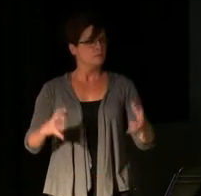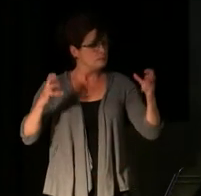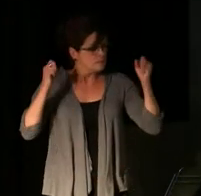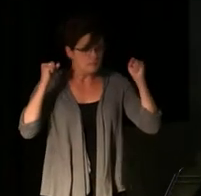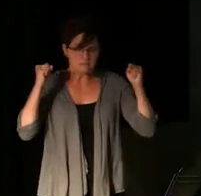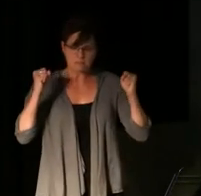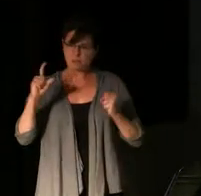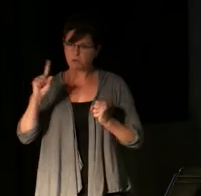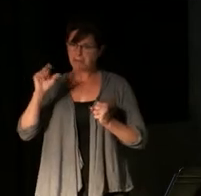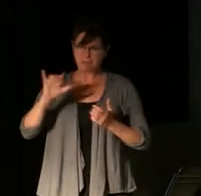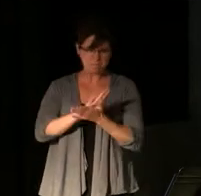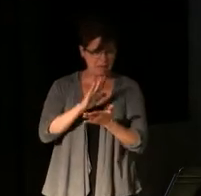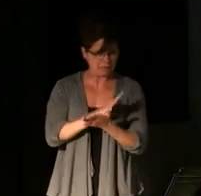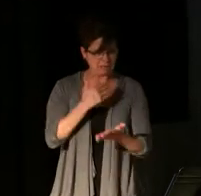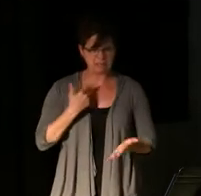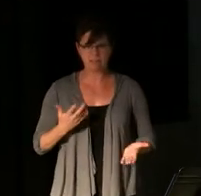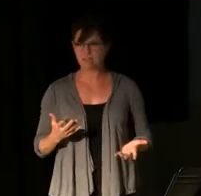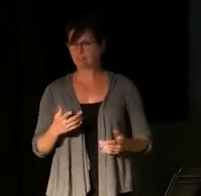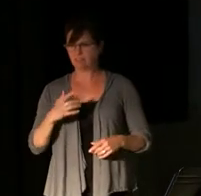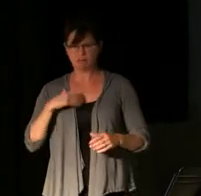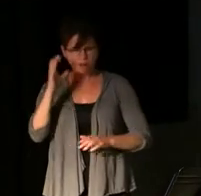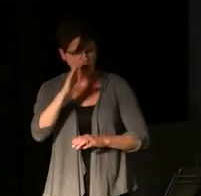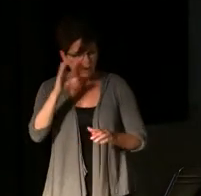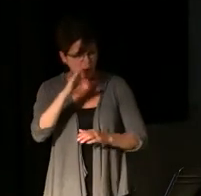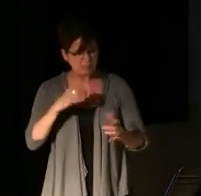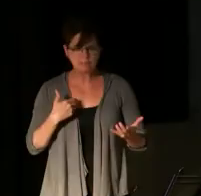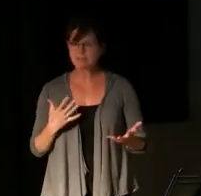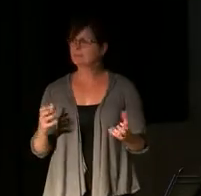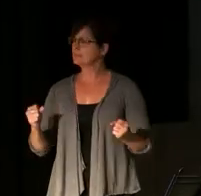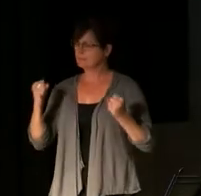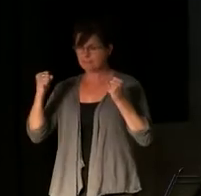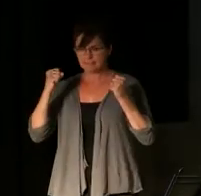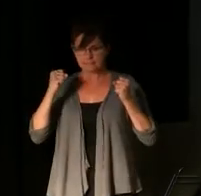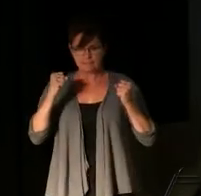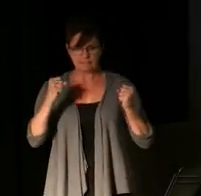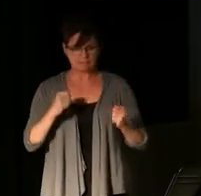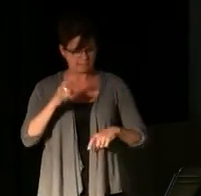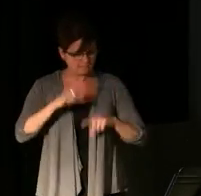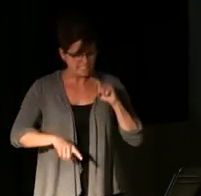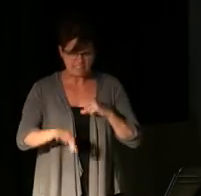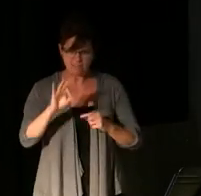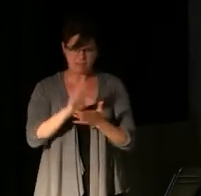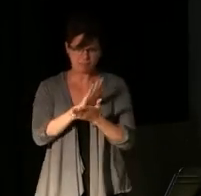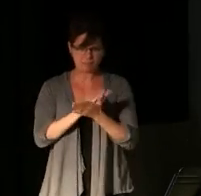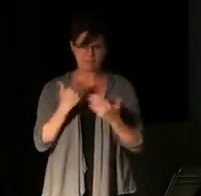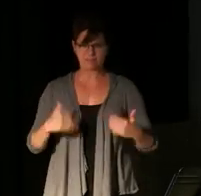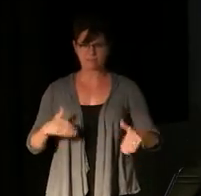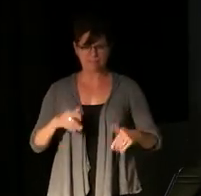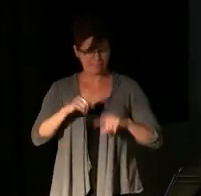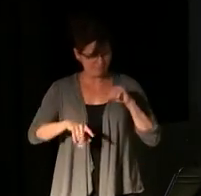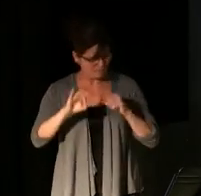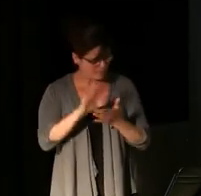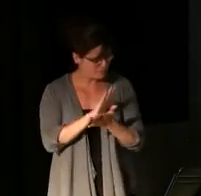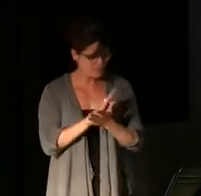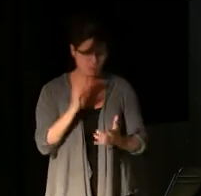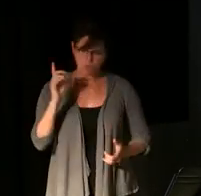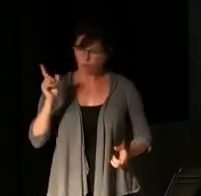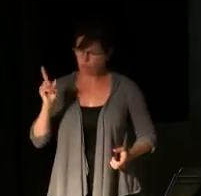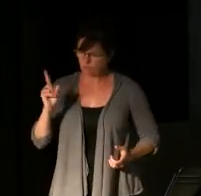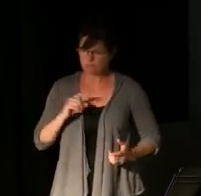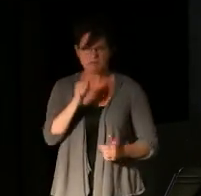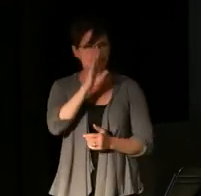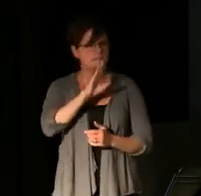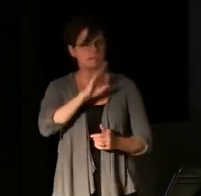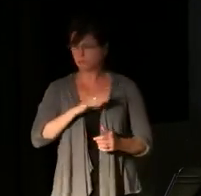The paper that I had, I thought I had it a little bit earlier. Man, this is so frustrating. I can't even find this piece of paper. It's so frustrating. Is